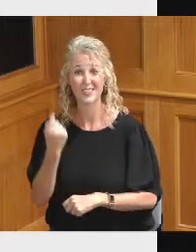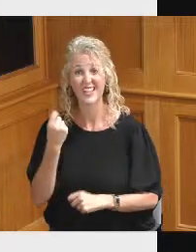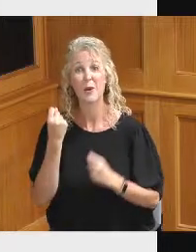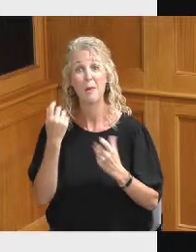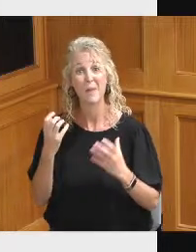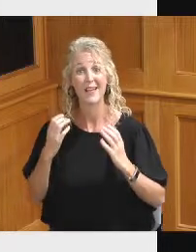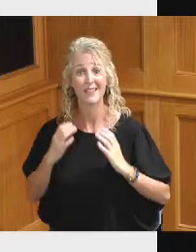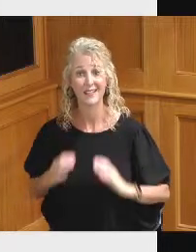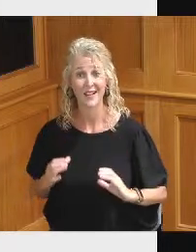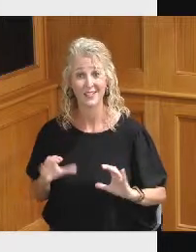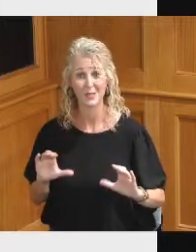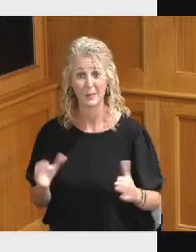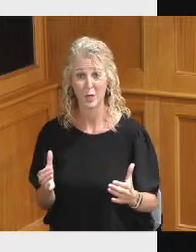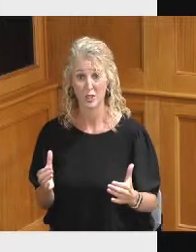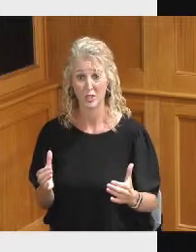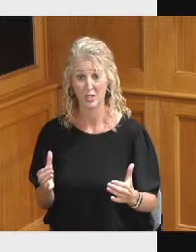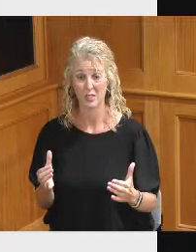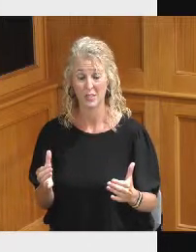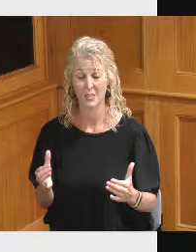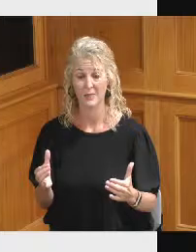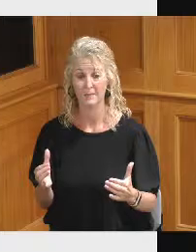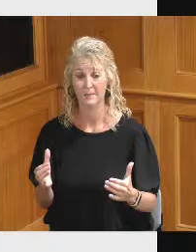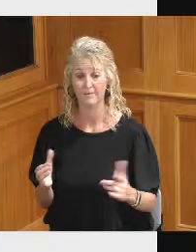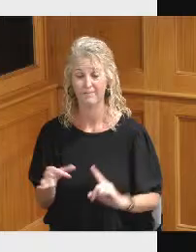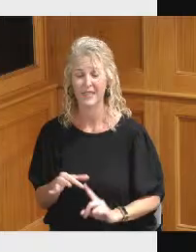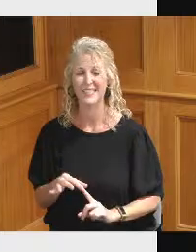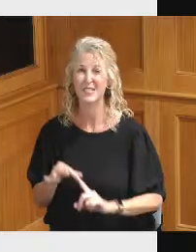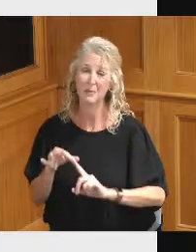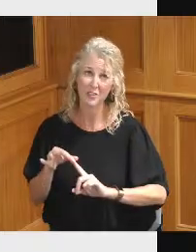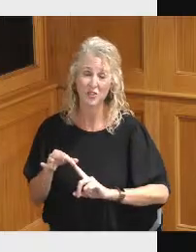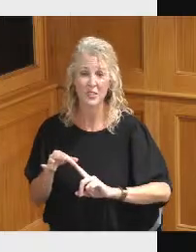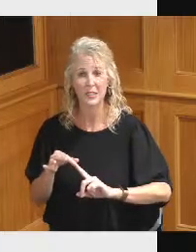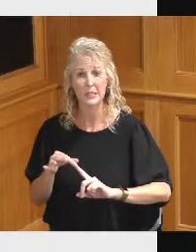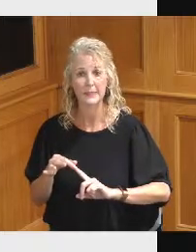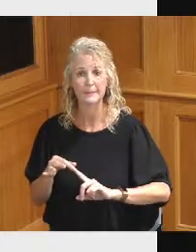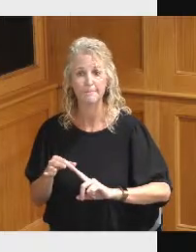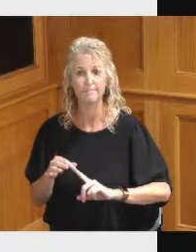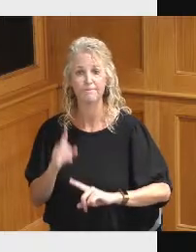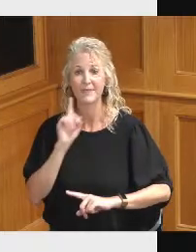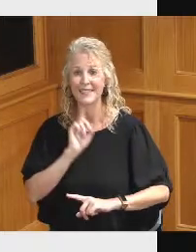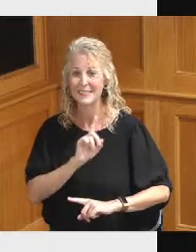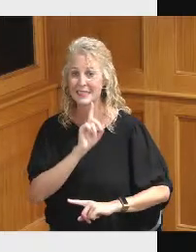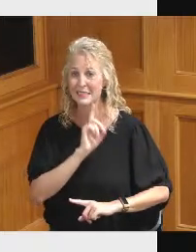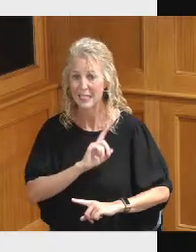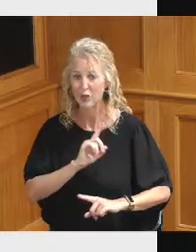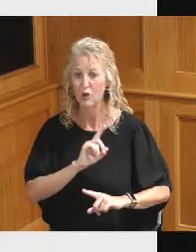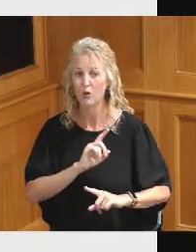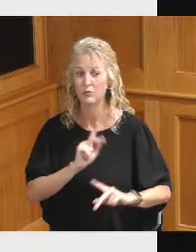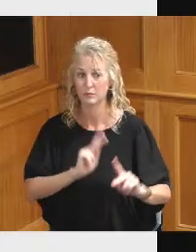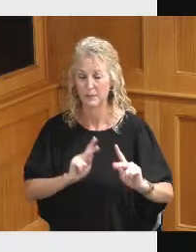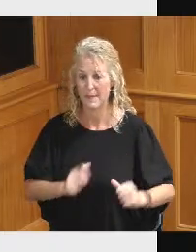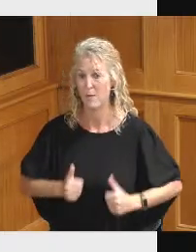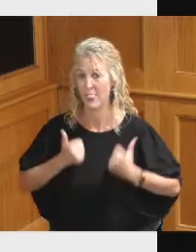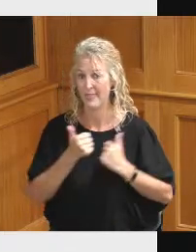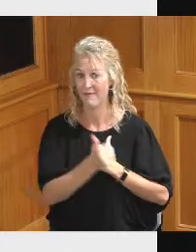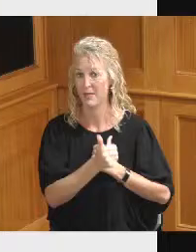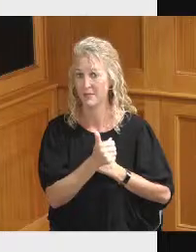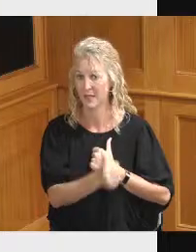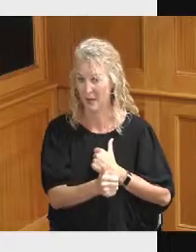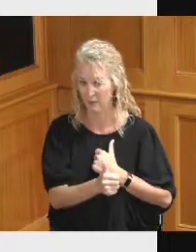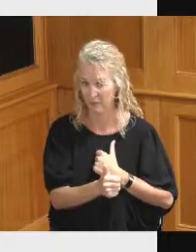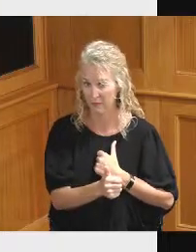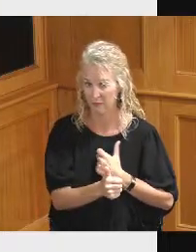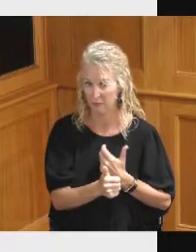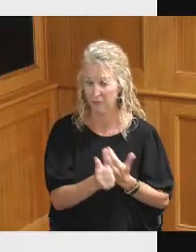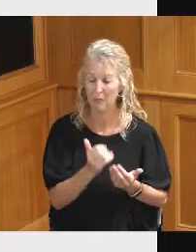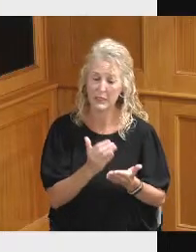customers, there are customers, especially single people who live on their own.